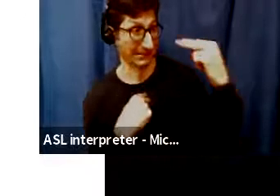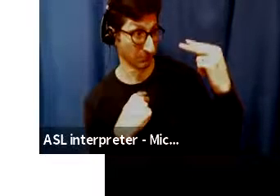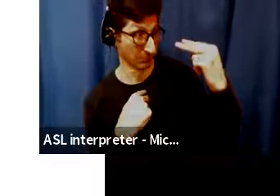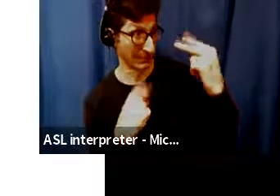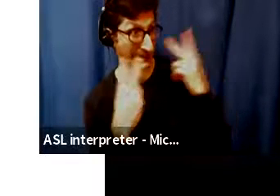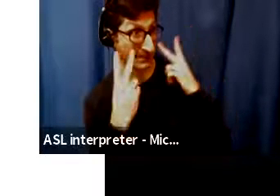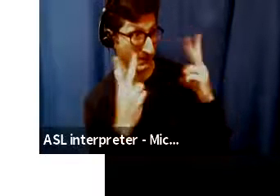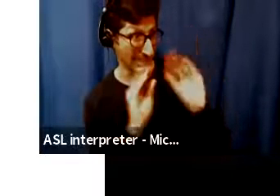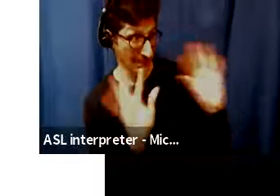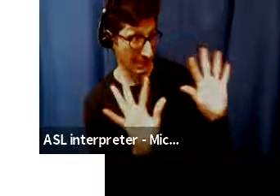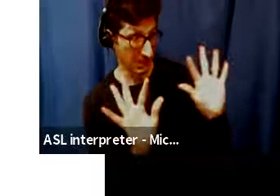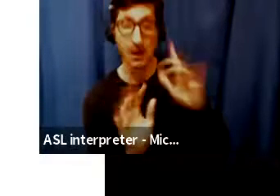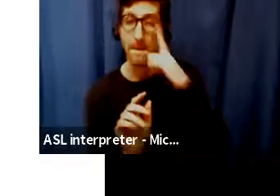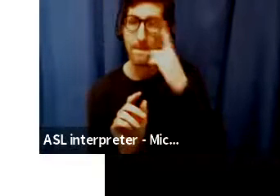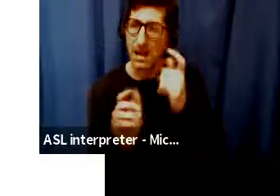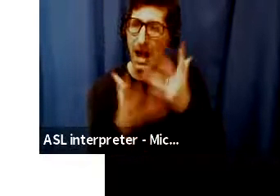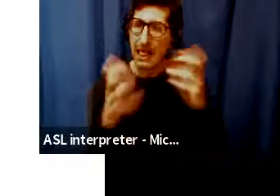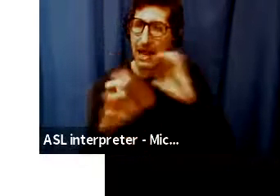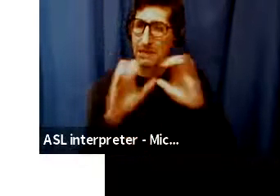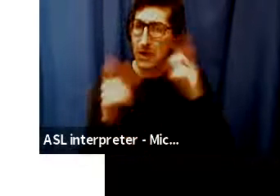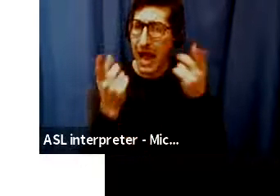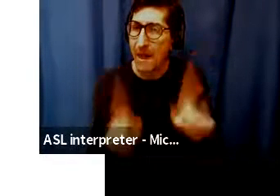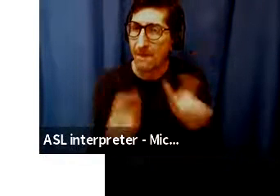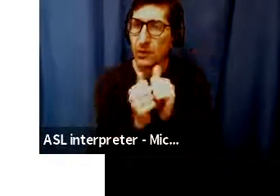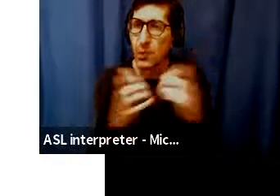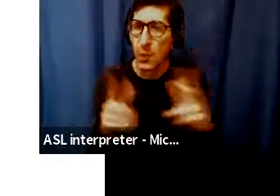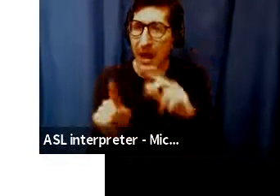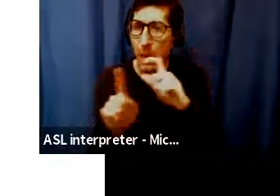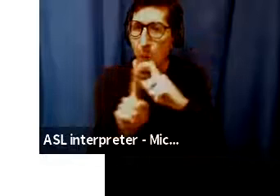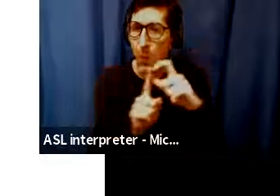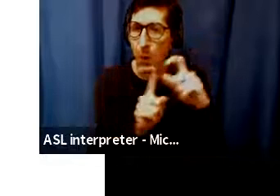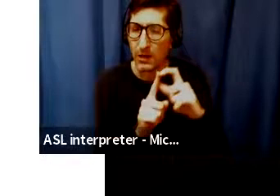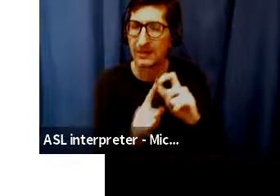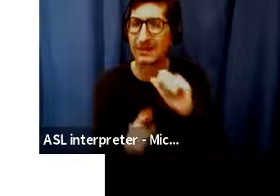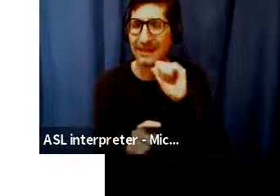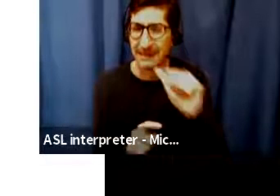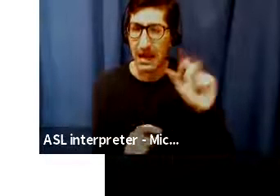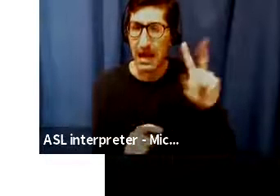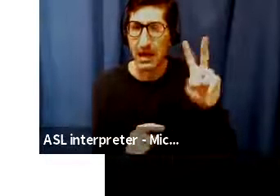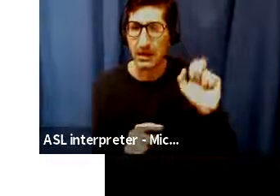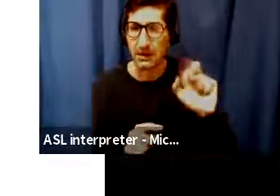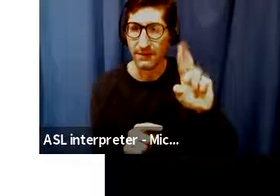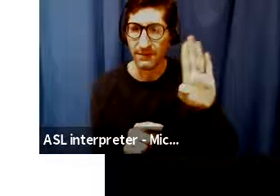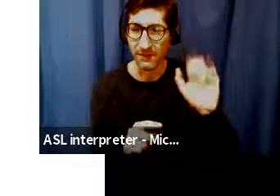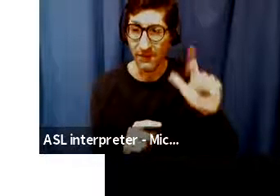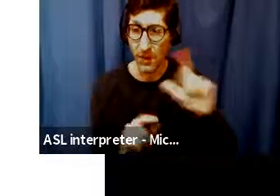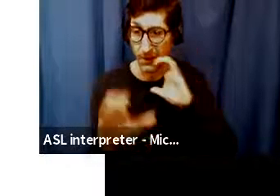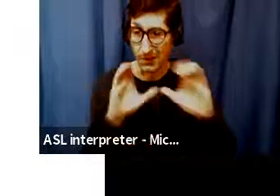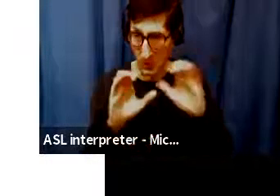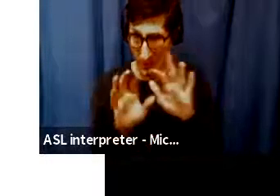is nonverbal, visual communication. And so people need to see you in order to fully understand